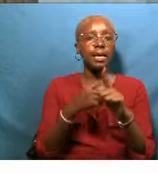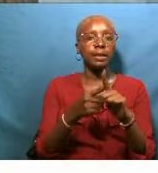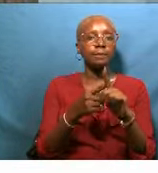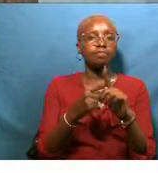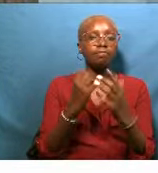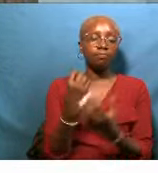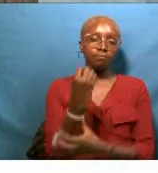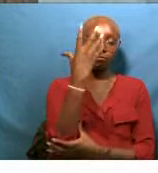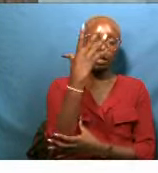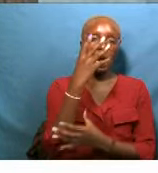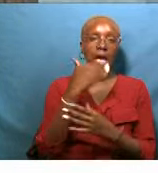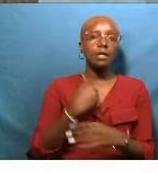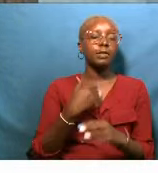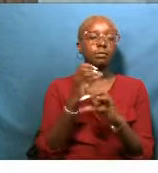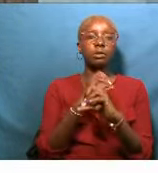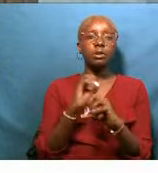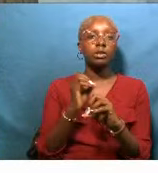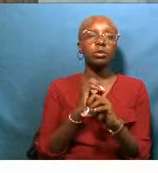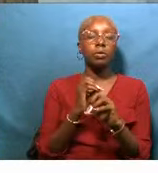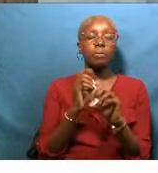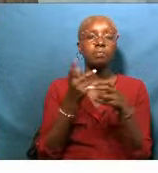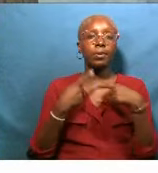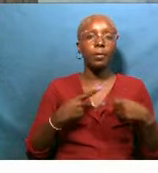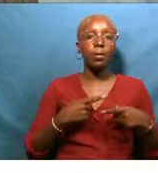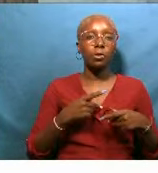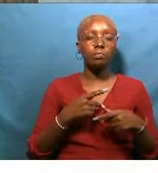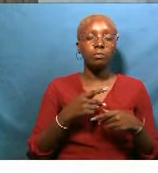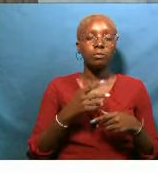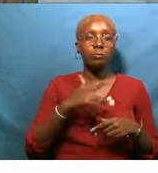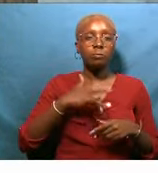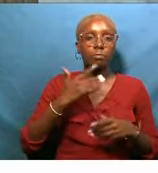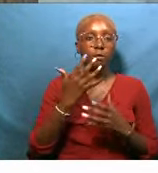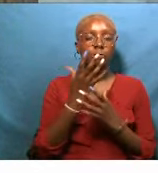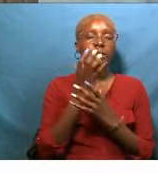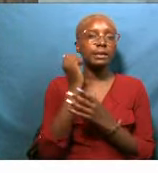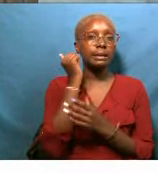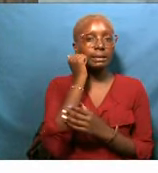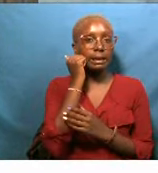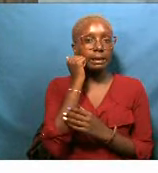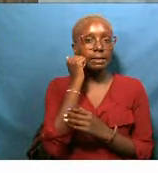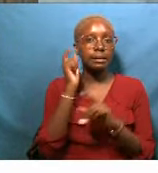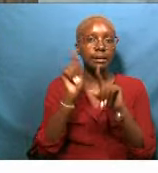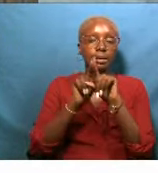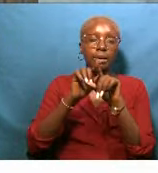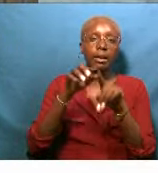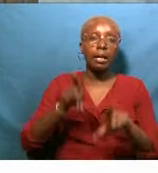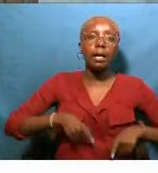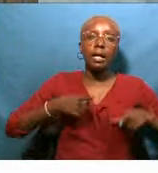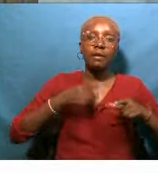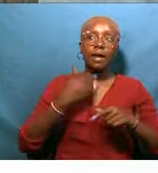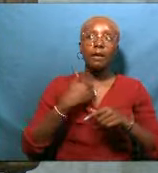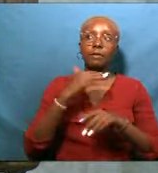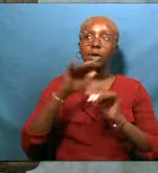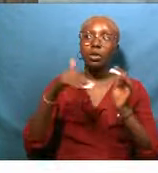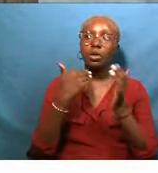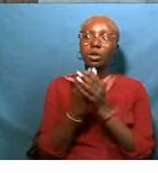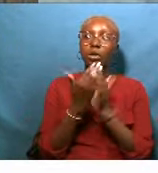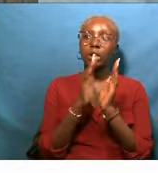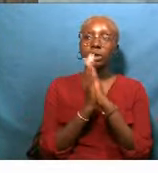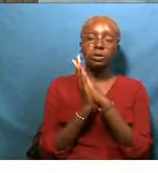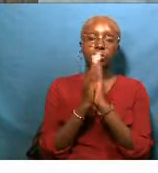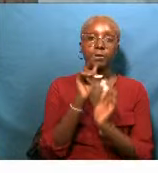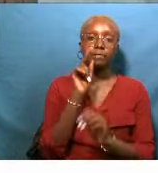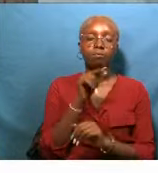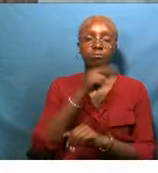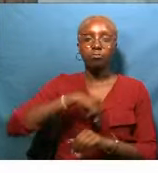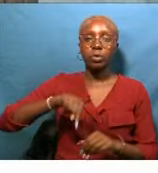devastation. And life has many of these stories, and we are all witnesses. We have experienced them once or